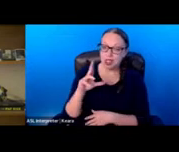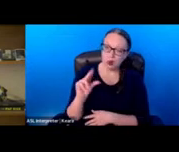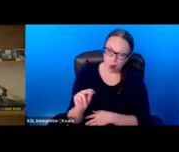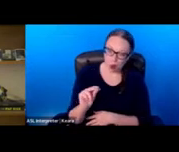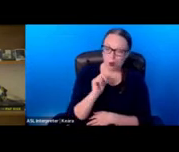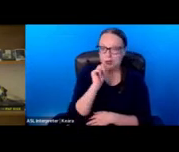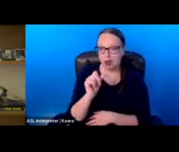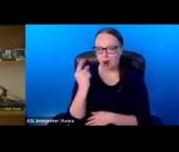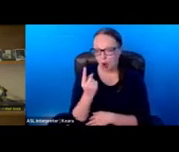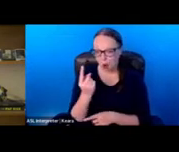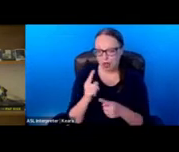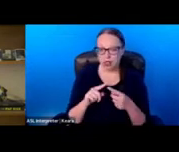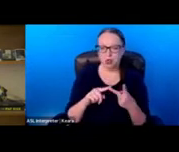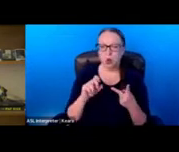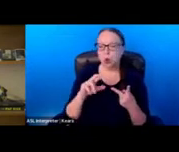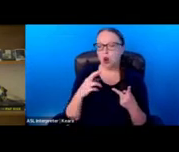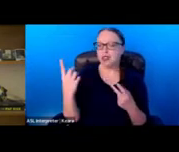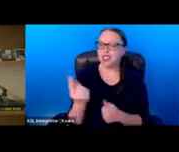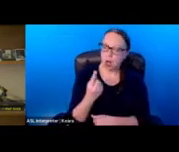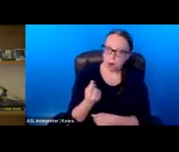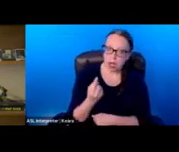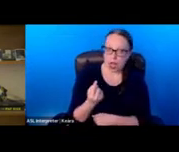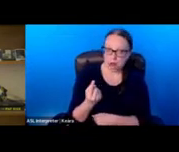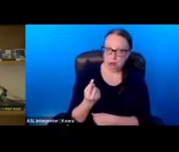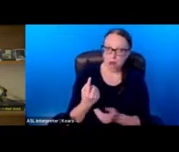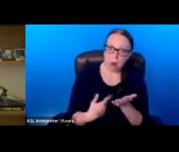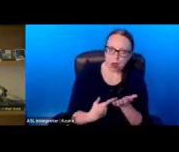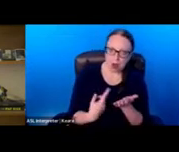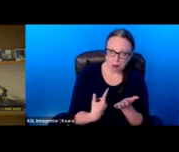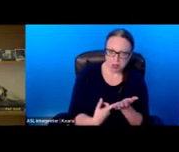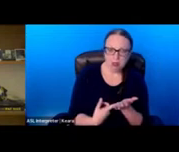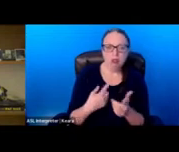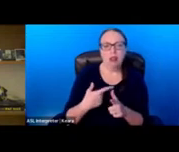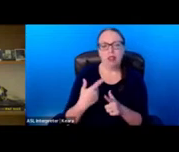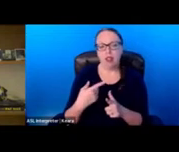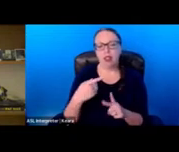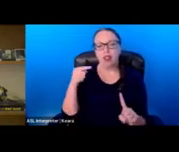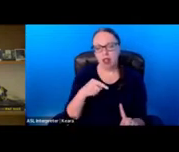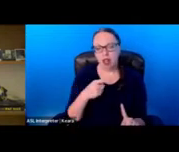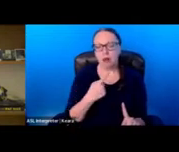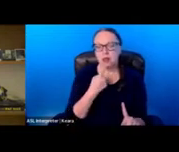or sometimes, they're coded as having unmet need for the corresponding domain.